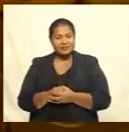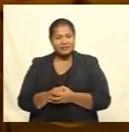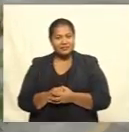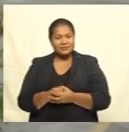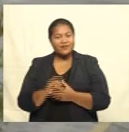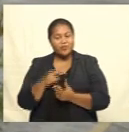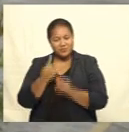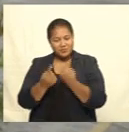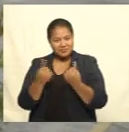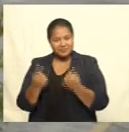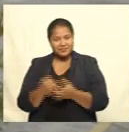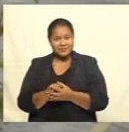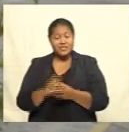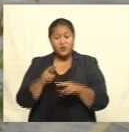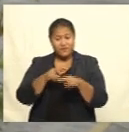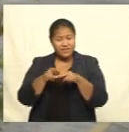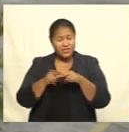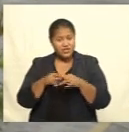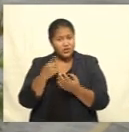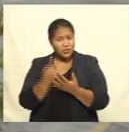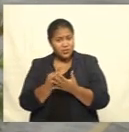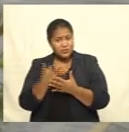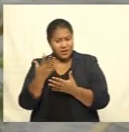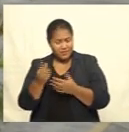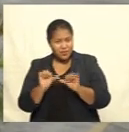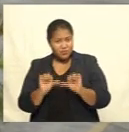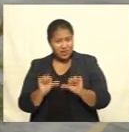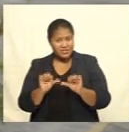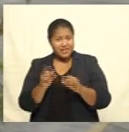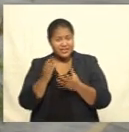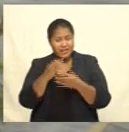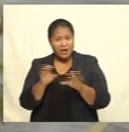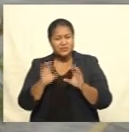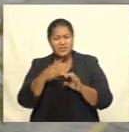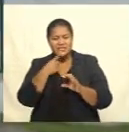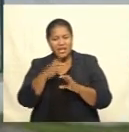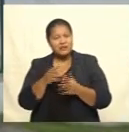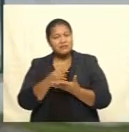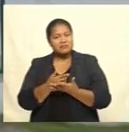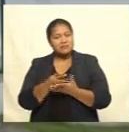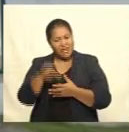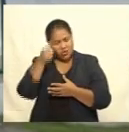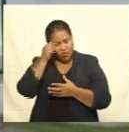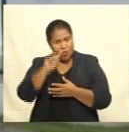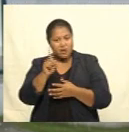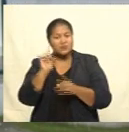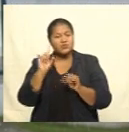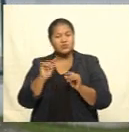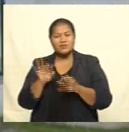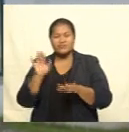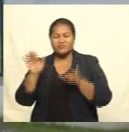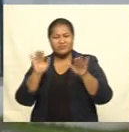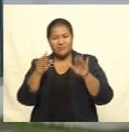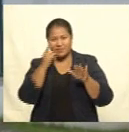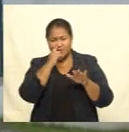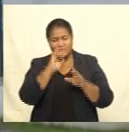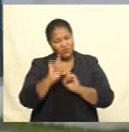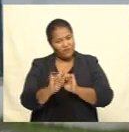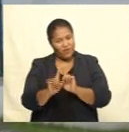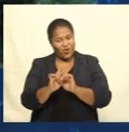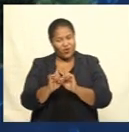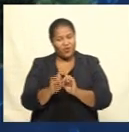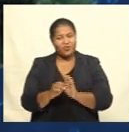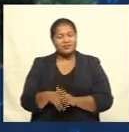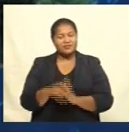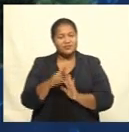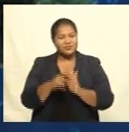each people. Fiji Muslim League President Hafiz Khan says authorities know what they're doing and is calling on people to follow their instructions. They know